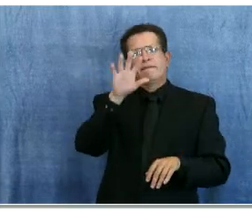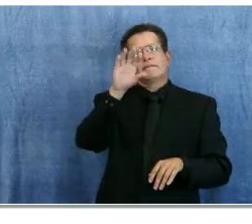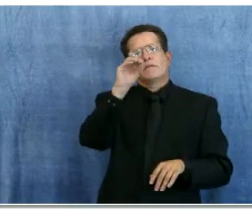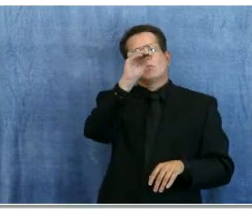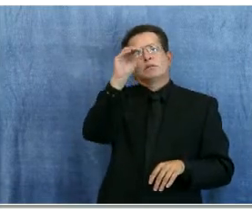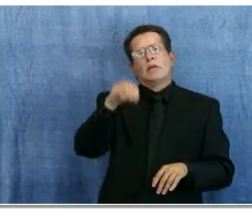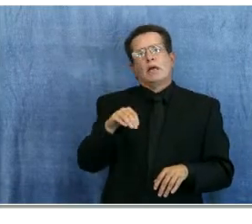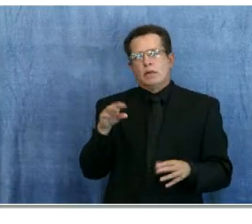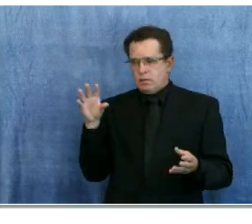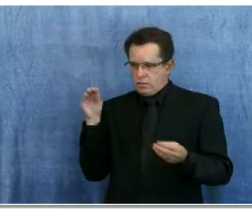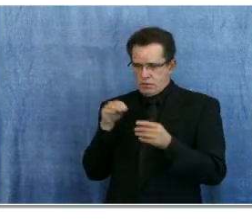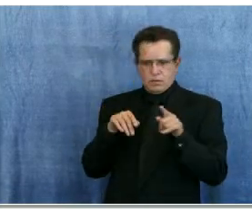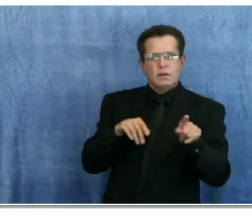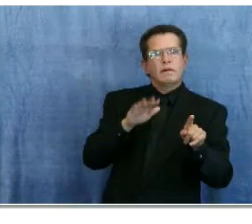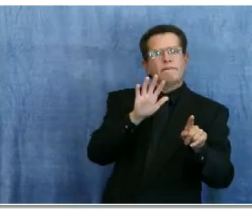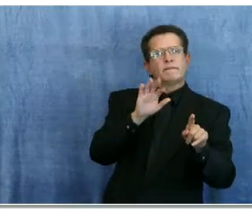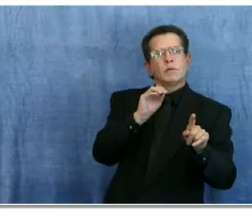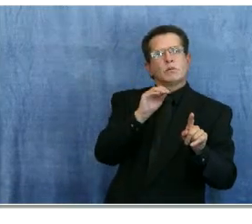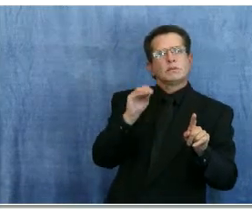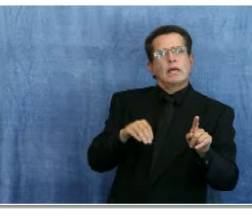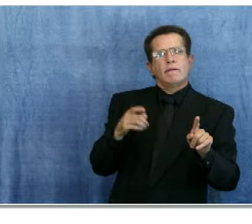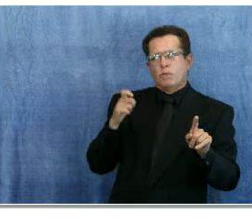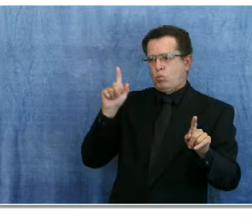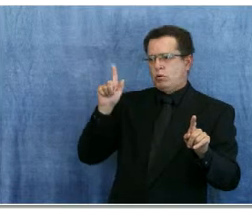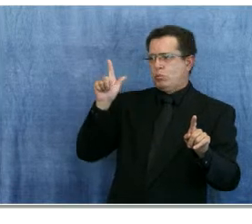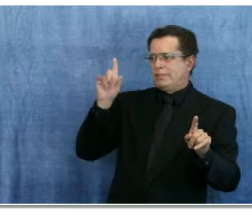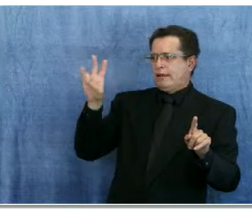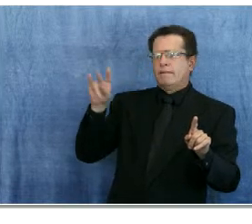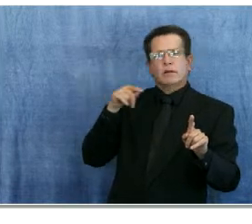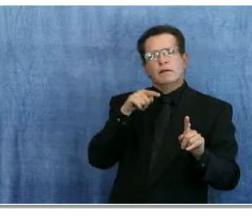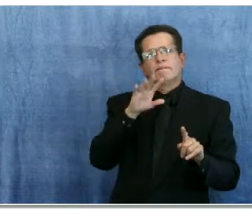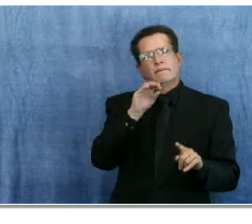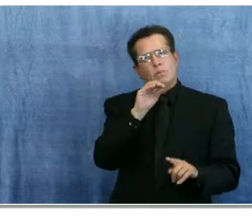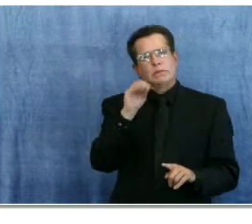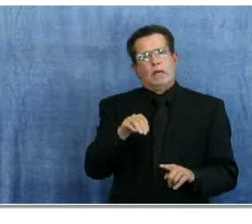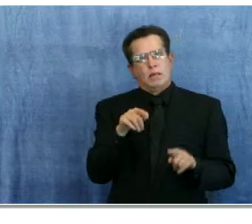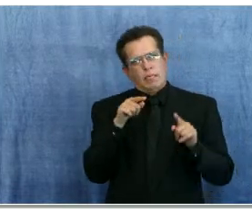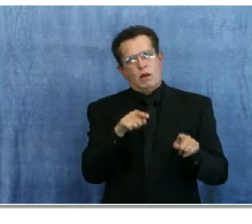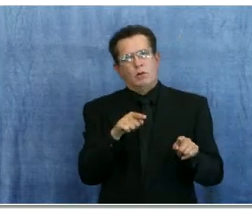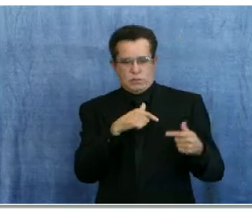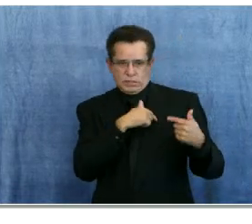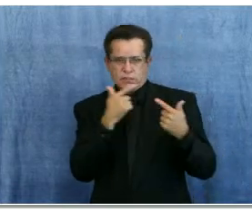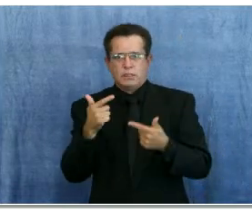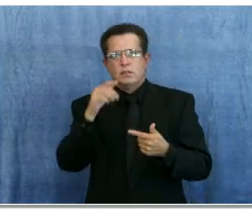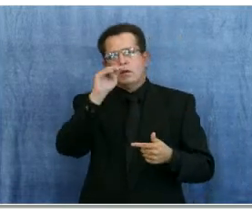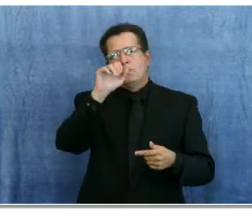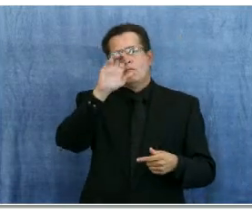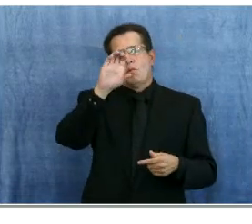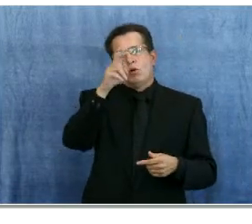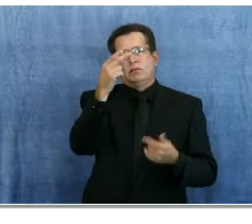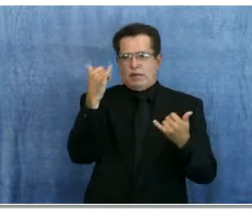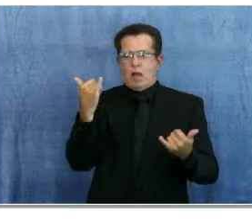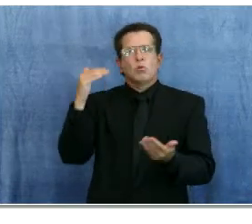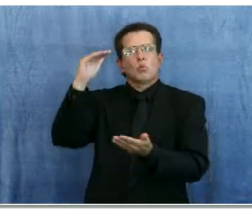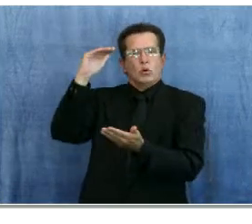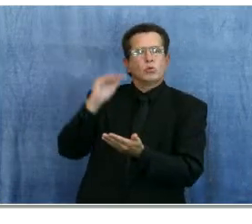of the 127 active outbreaks. Since March, the total community outbreaks have produced